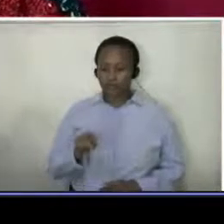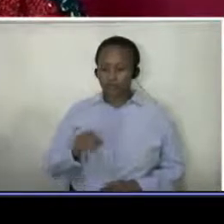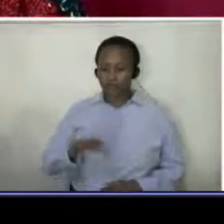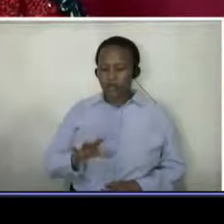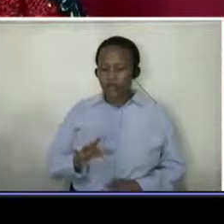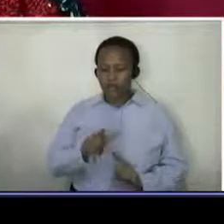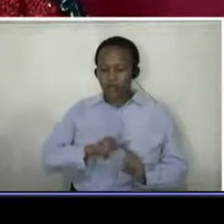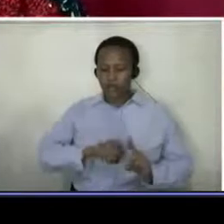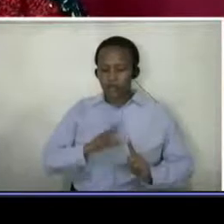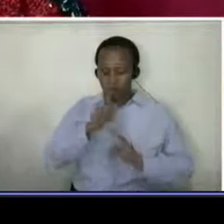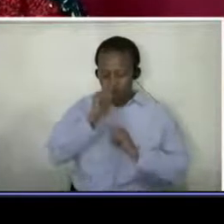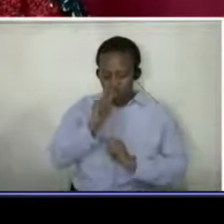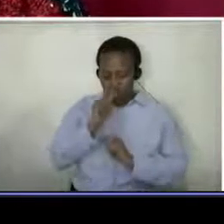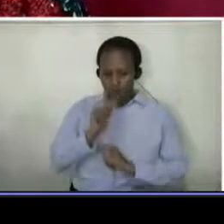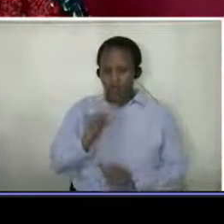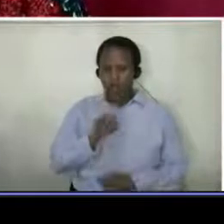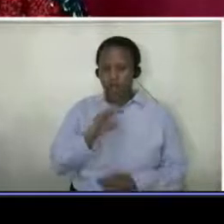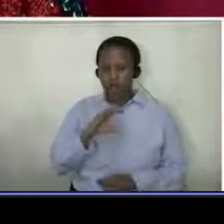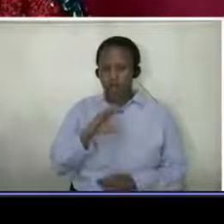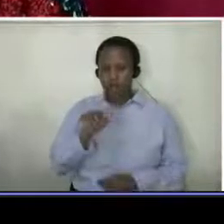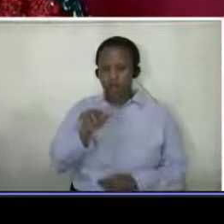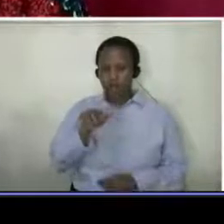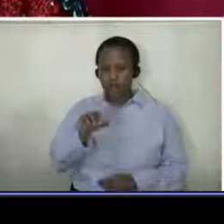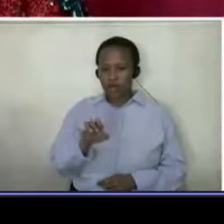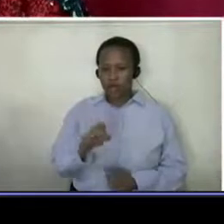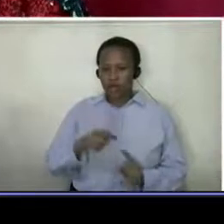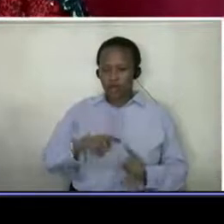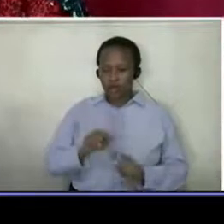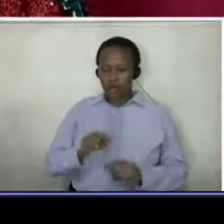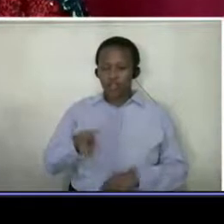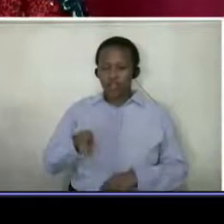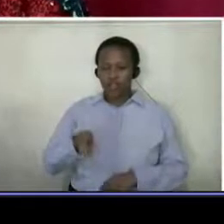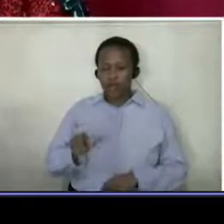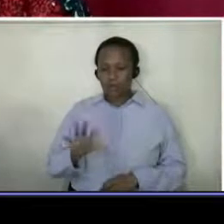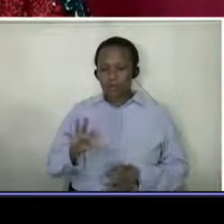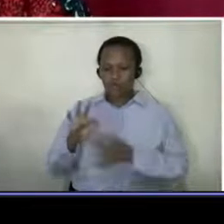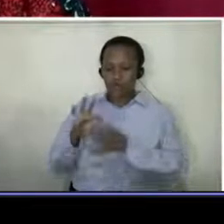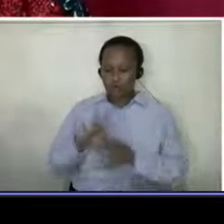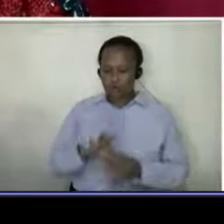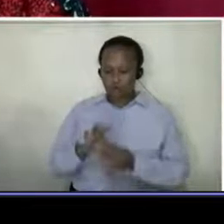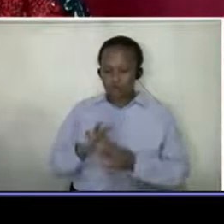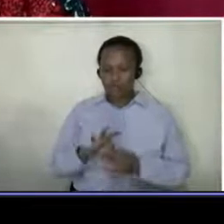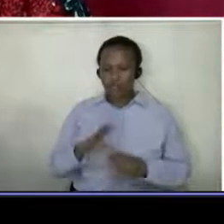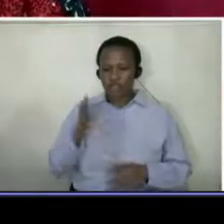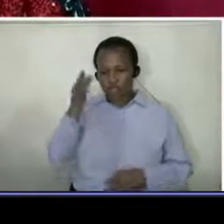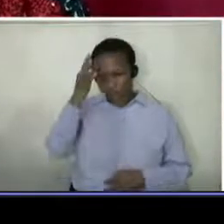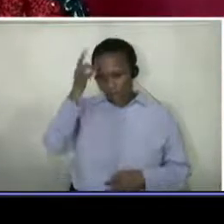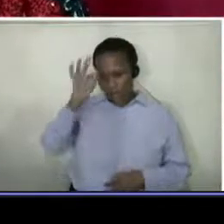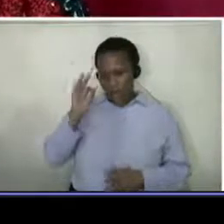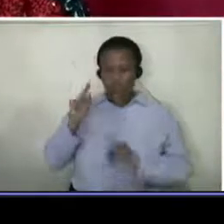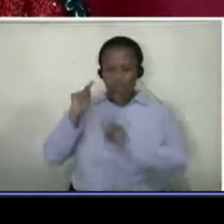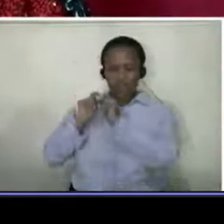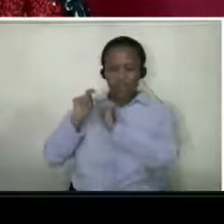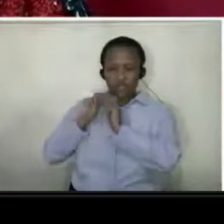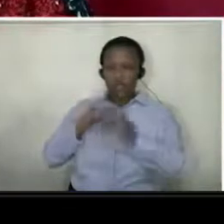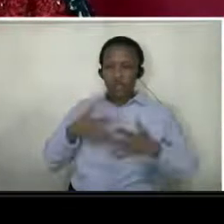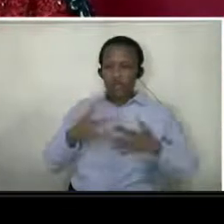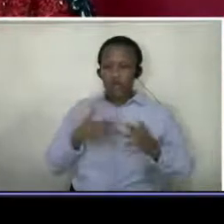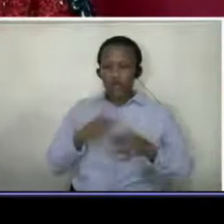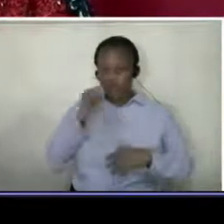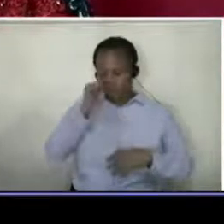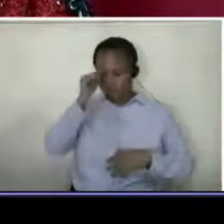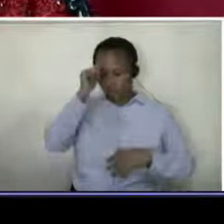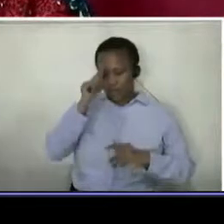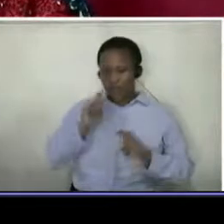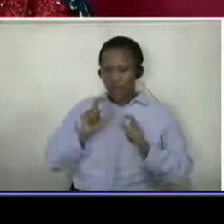is Honorable ZL Aicela, the chairperson of Cooperative Governance and Traditional Affairs Portfolio Committee.